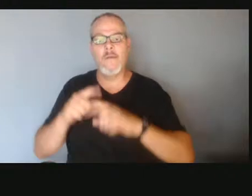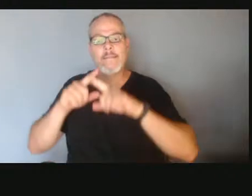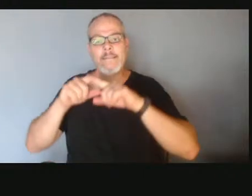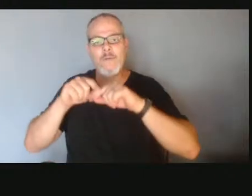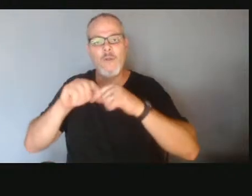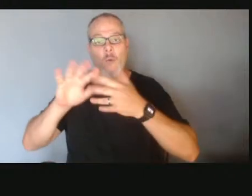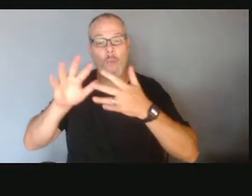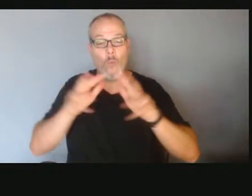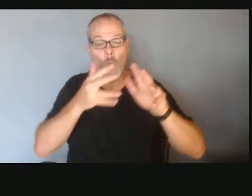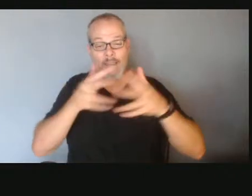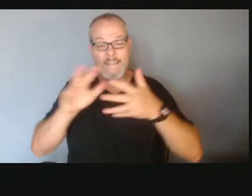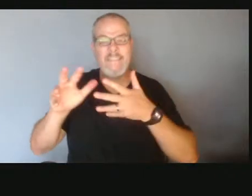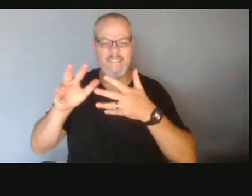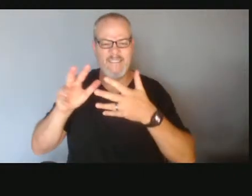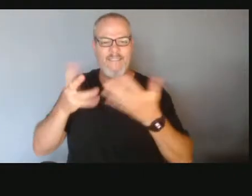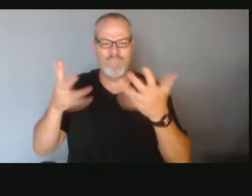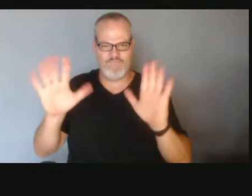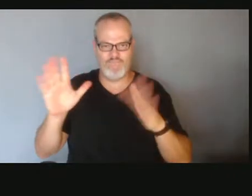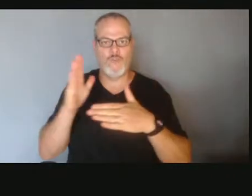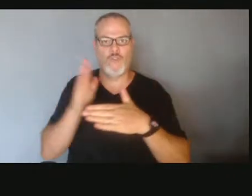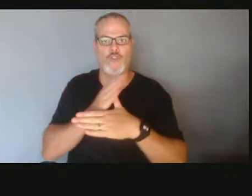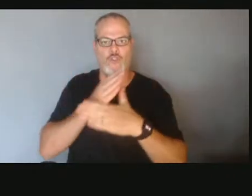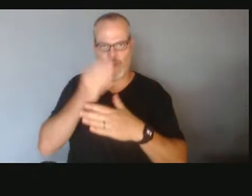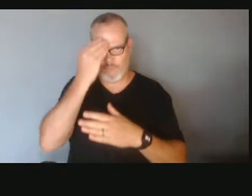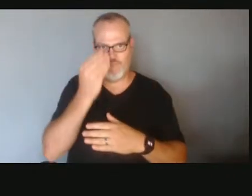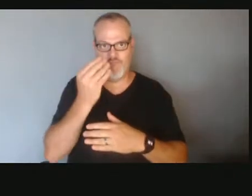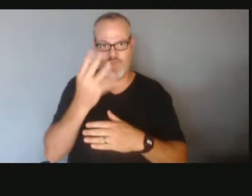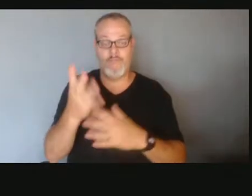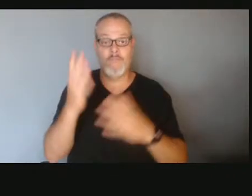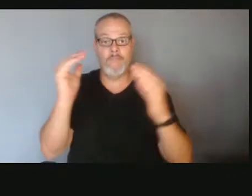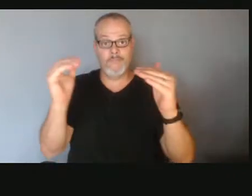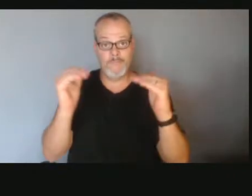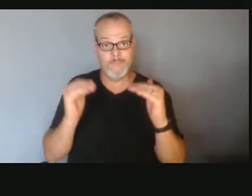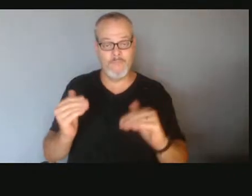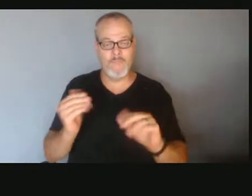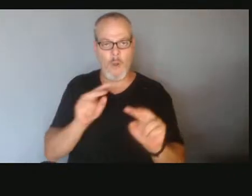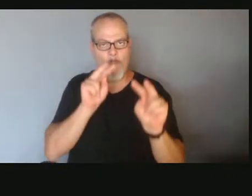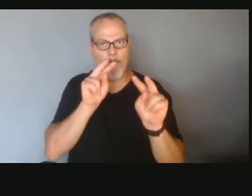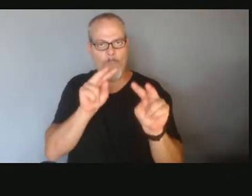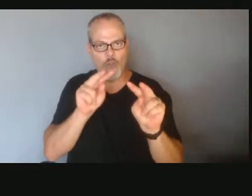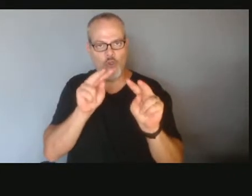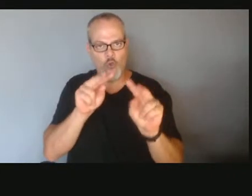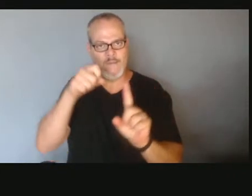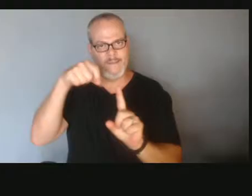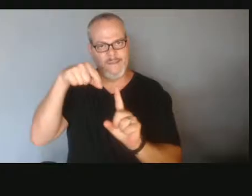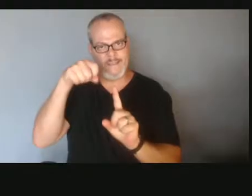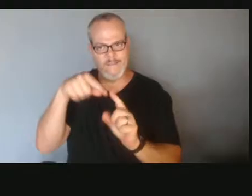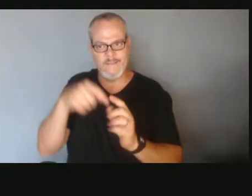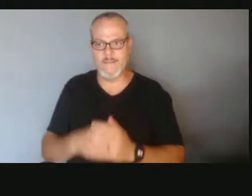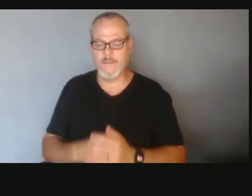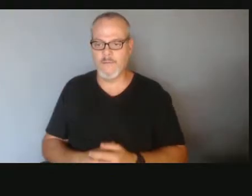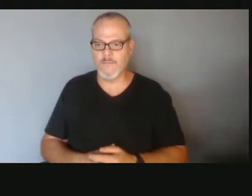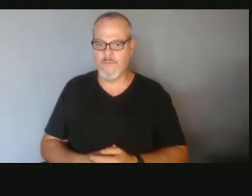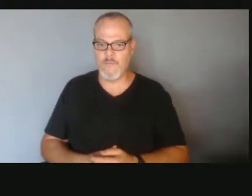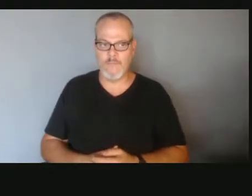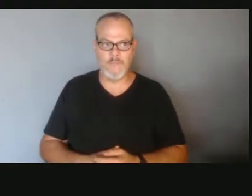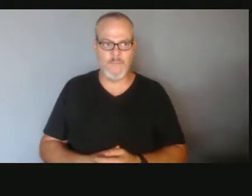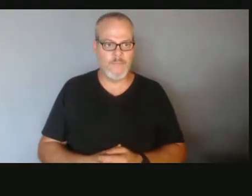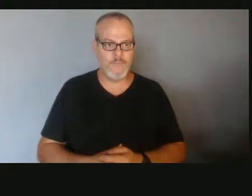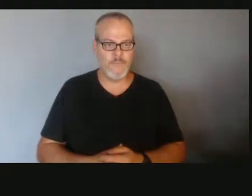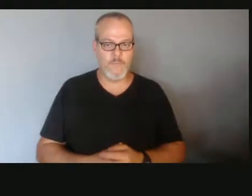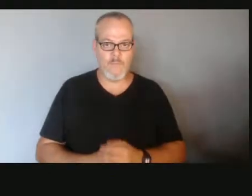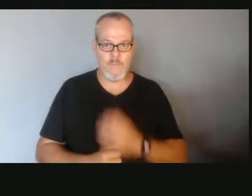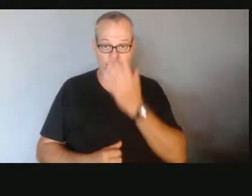as well. So that's what we have to share. And now move on to our monitoring signals today. So to